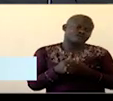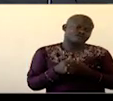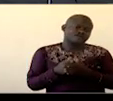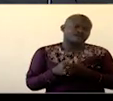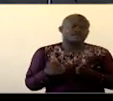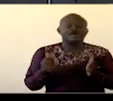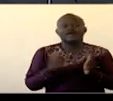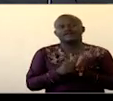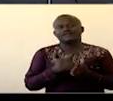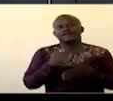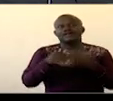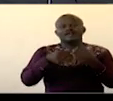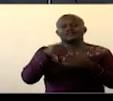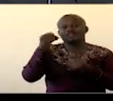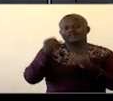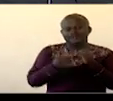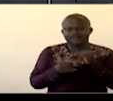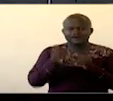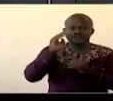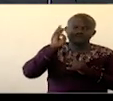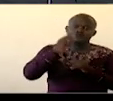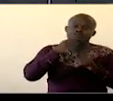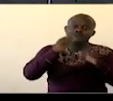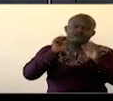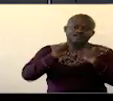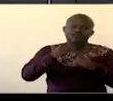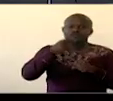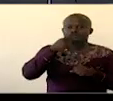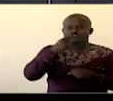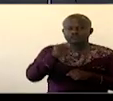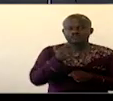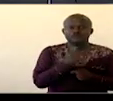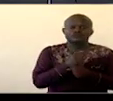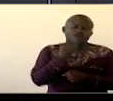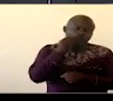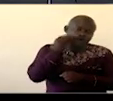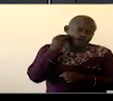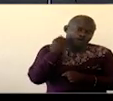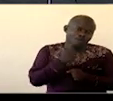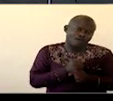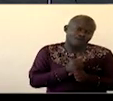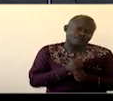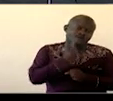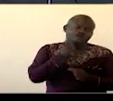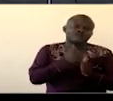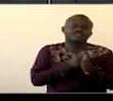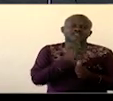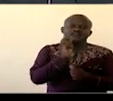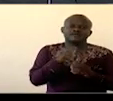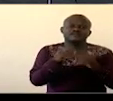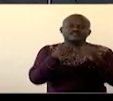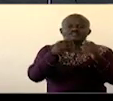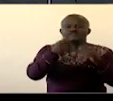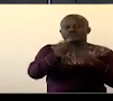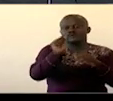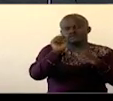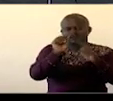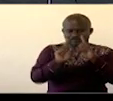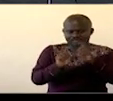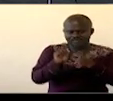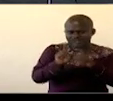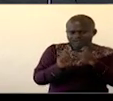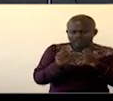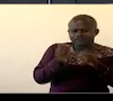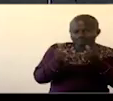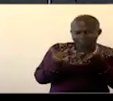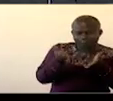at the end of the lesson, you will be able to do the homework which I will give you to test your level